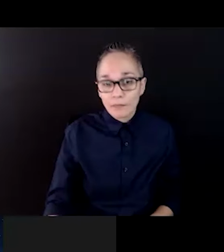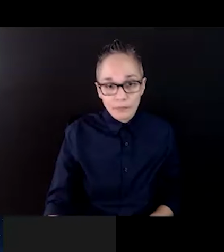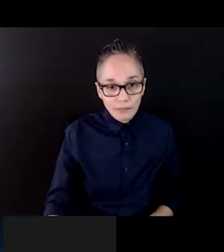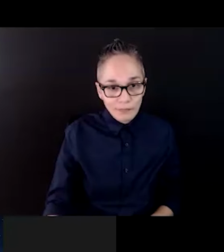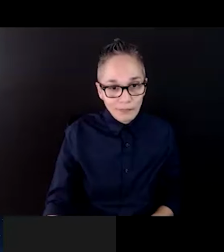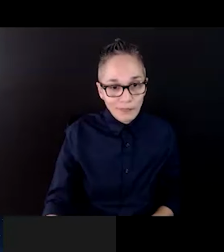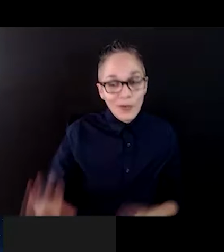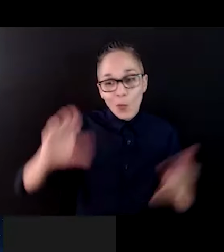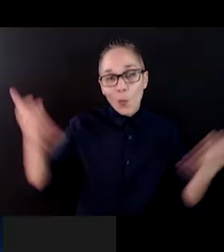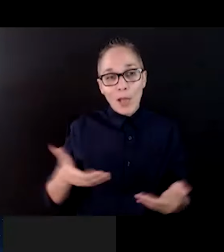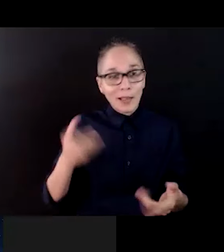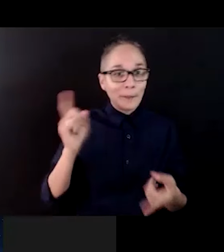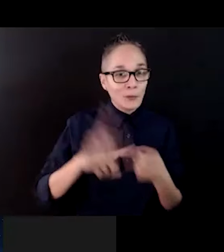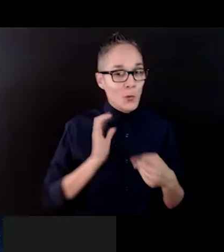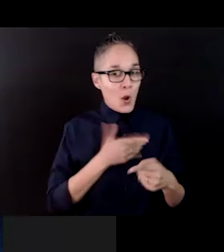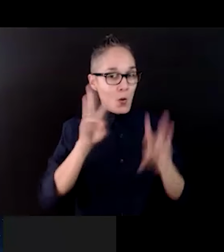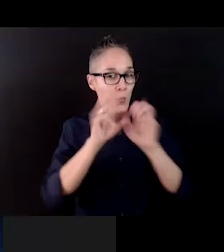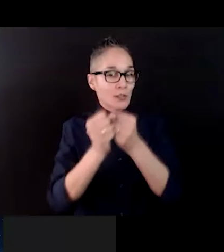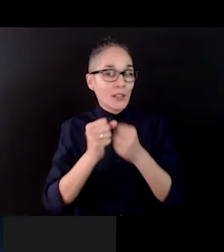I am Virginia You're at the Beamer. top of the list. Okay.